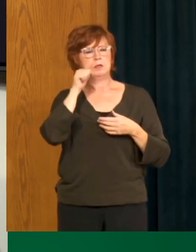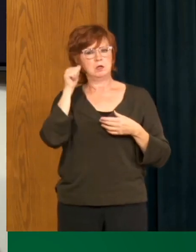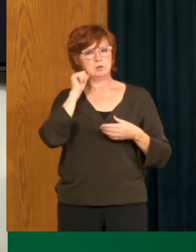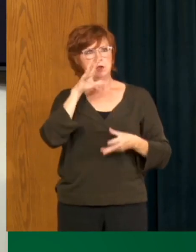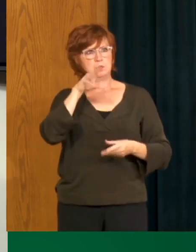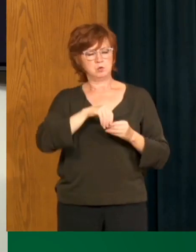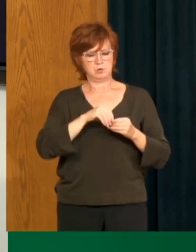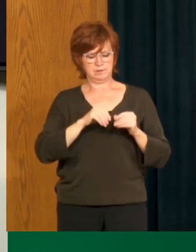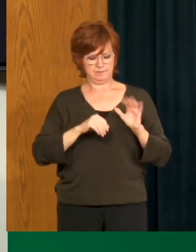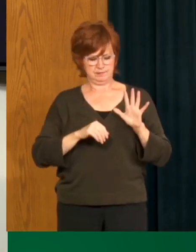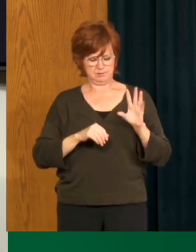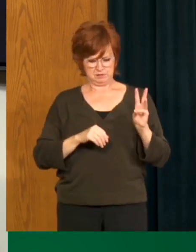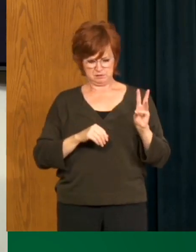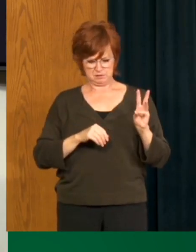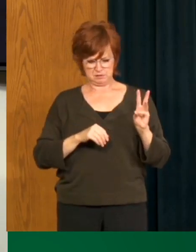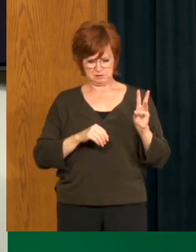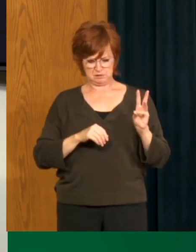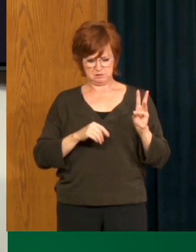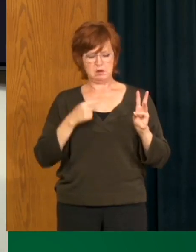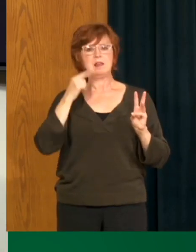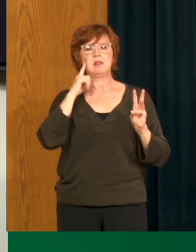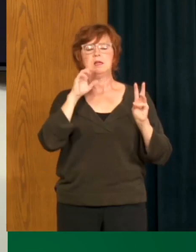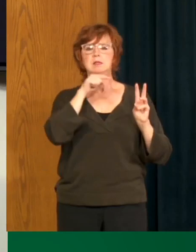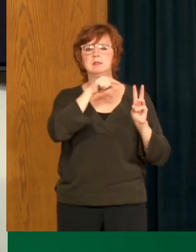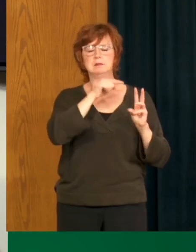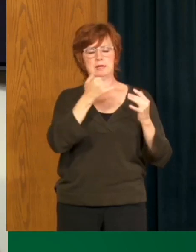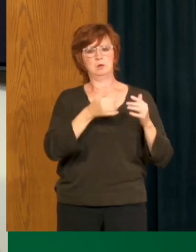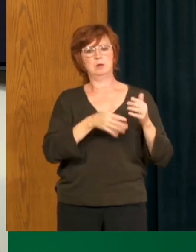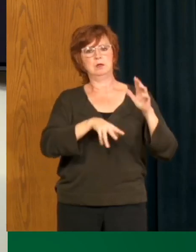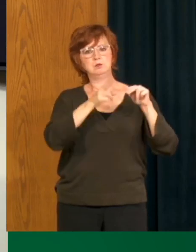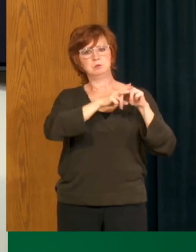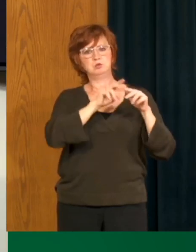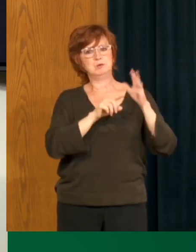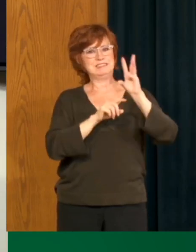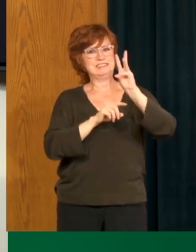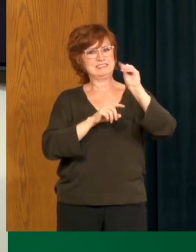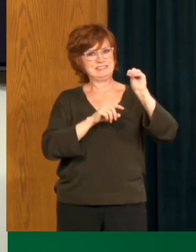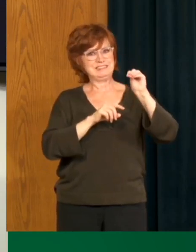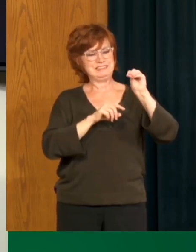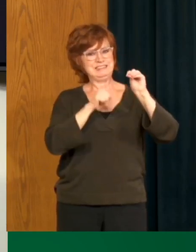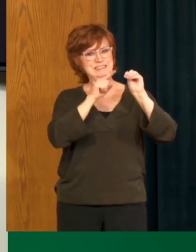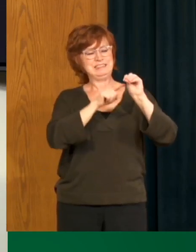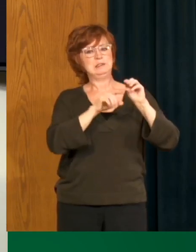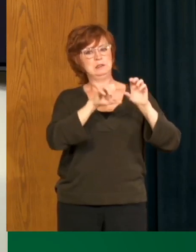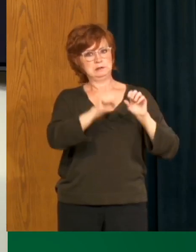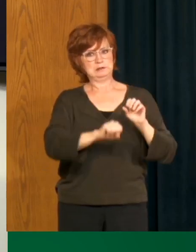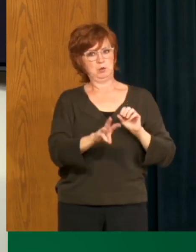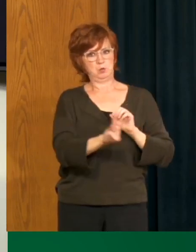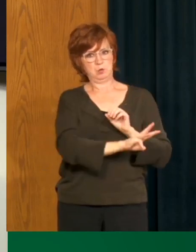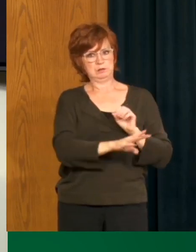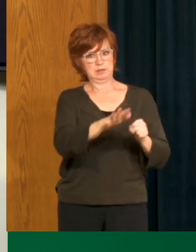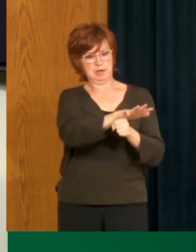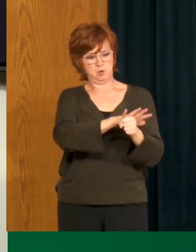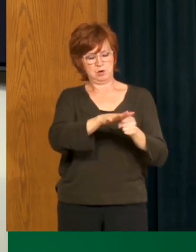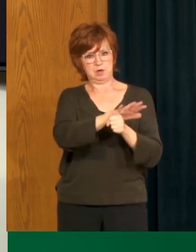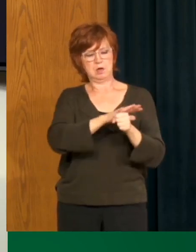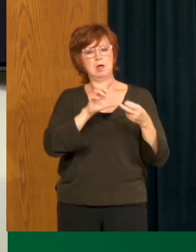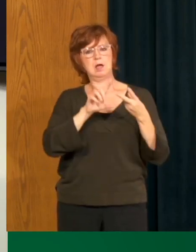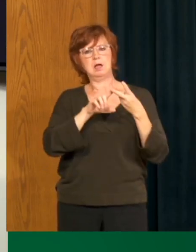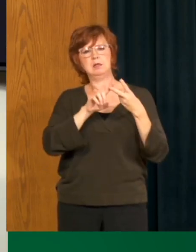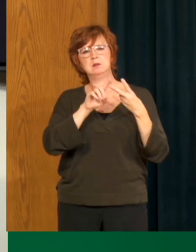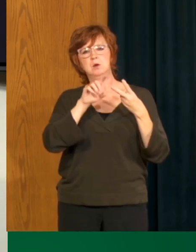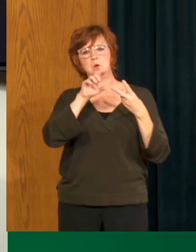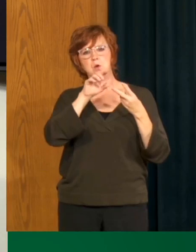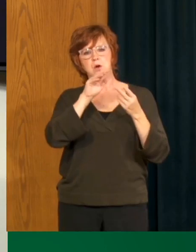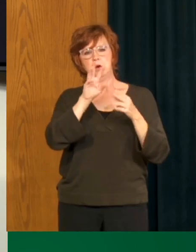56 or now maybe 60 cases in total reported for the last few days in the southwest and west central parts of